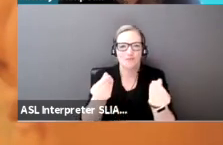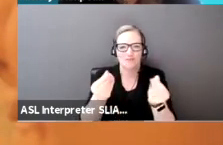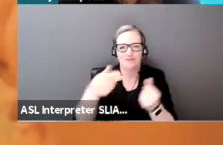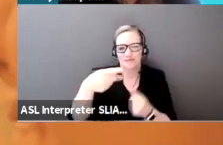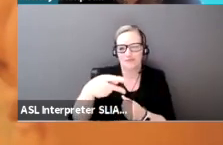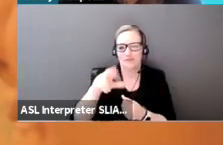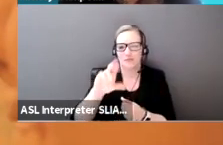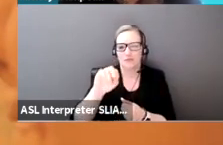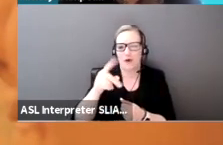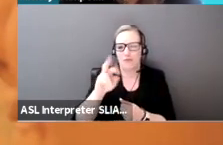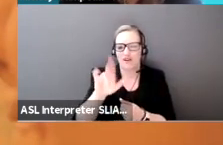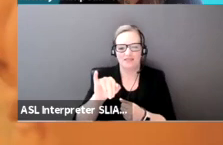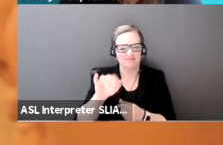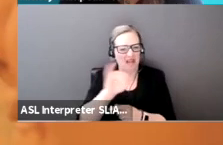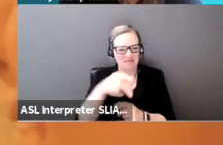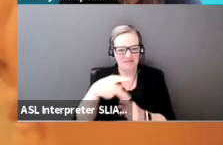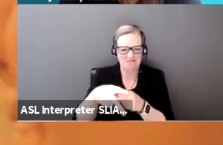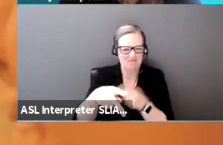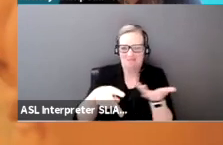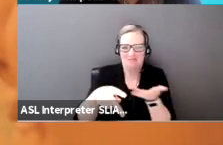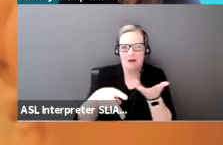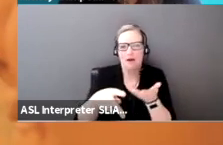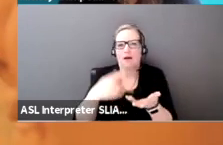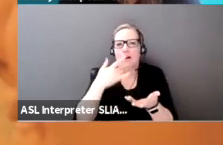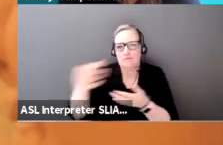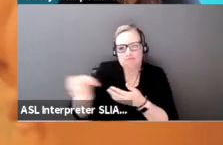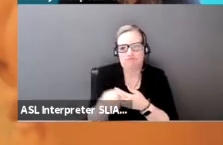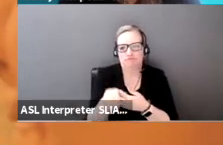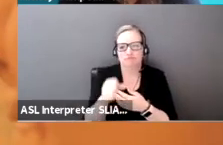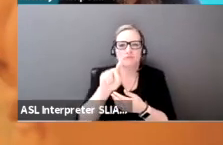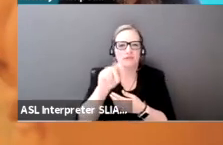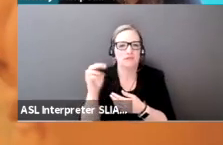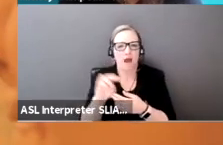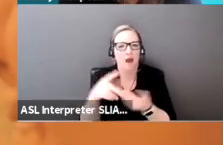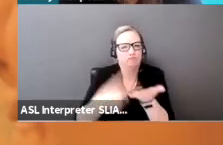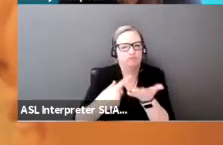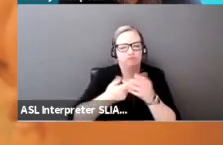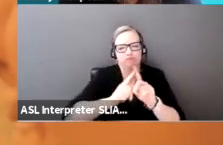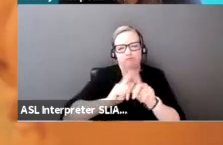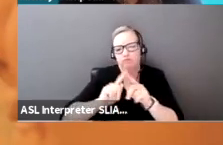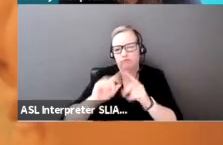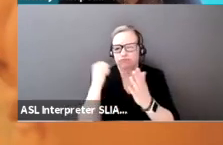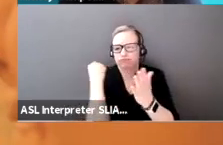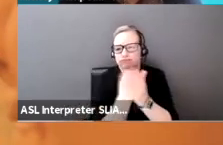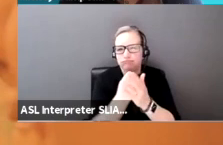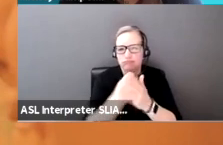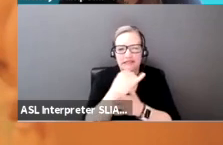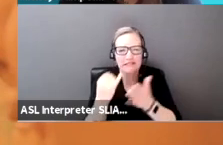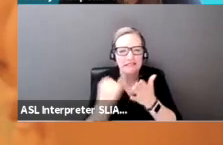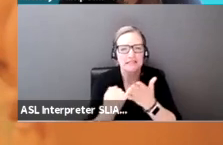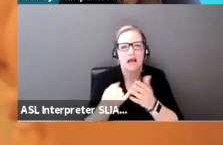Nagy is here today to teach us about patents and trademarks, trade secrets, copyright, industrial designs, and